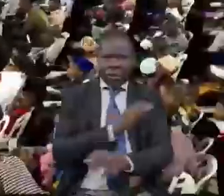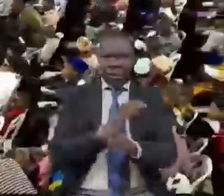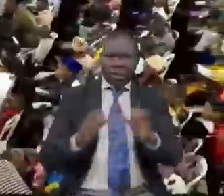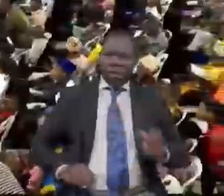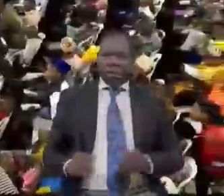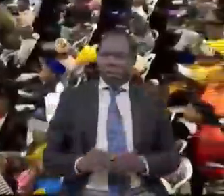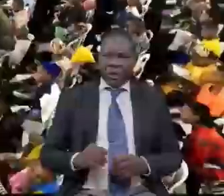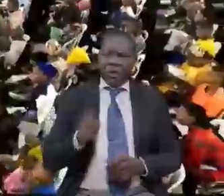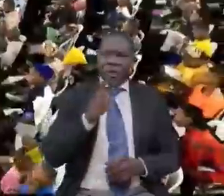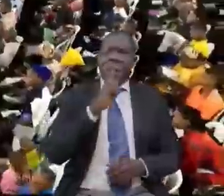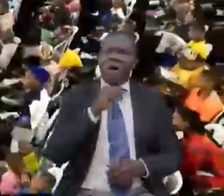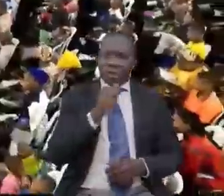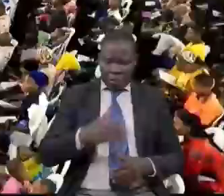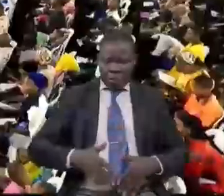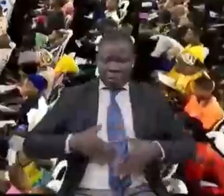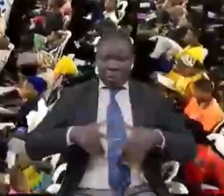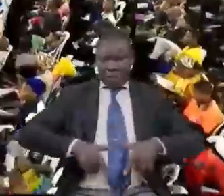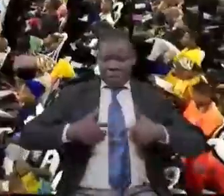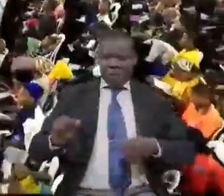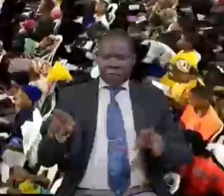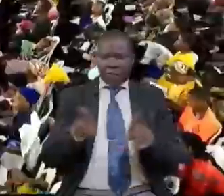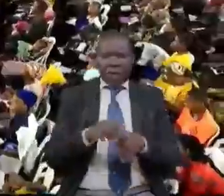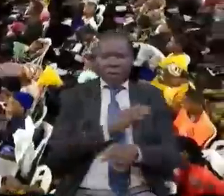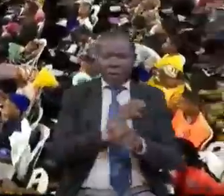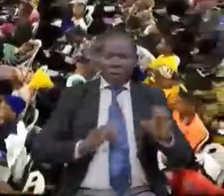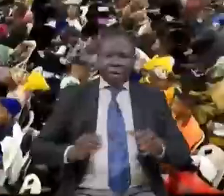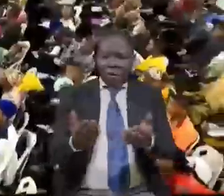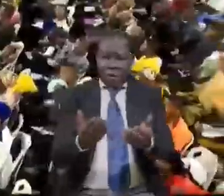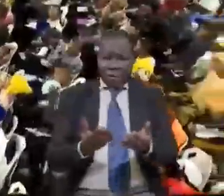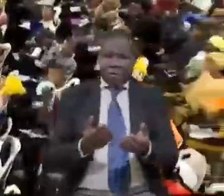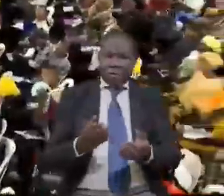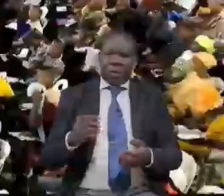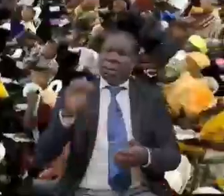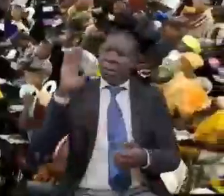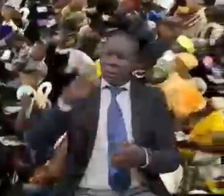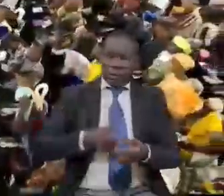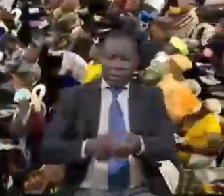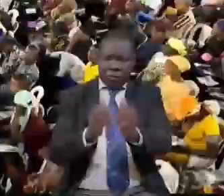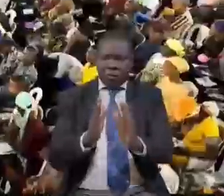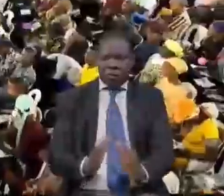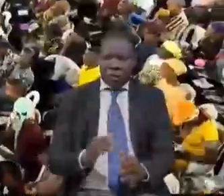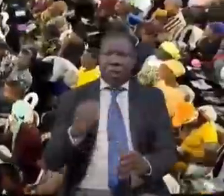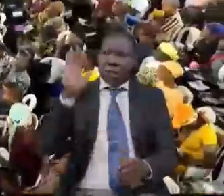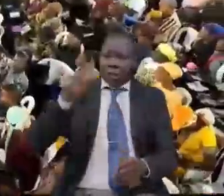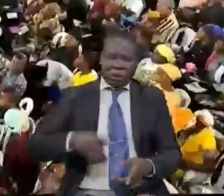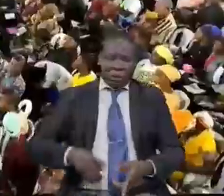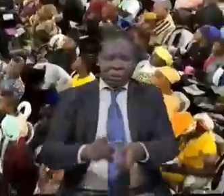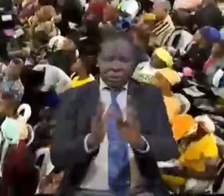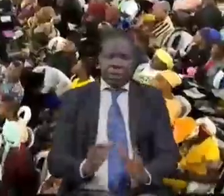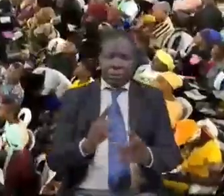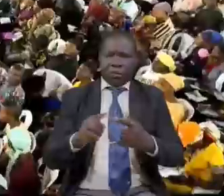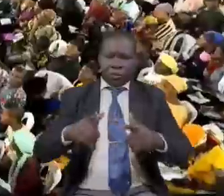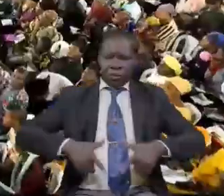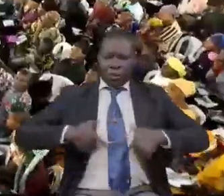living as Christ wants his followers, his disciples to live. You're not conscious of